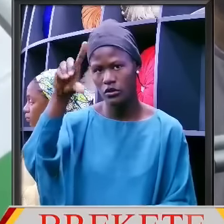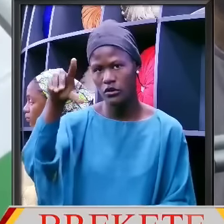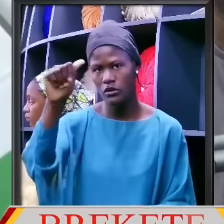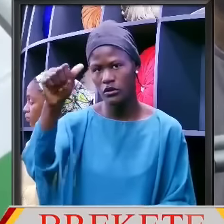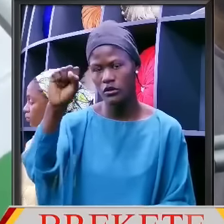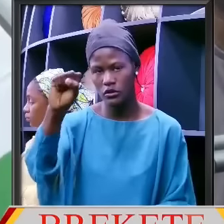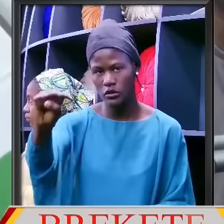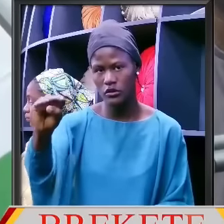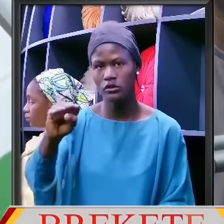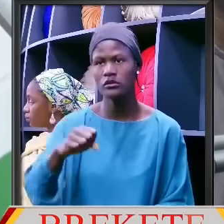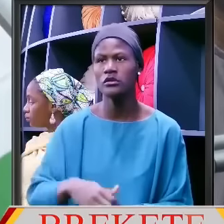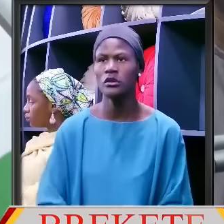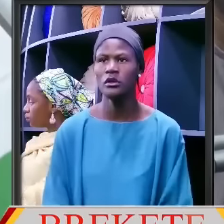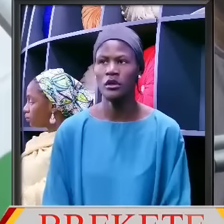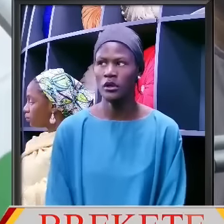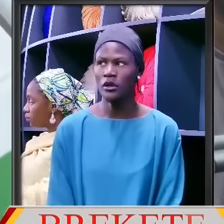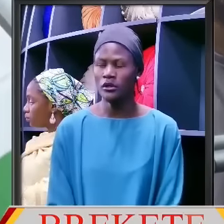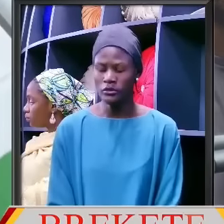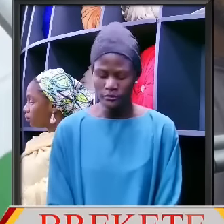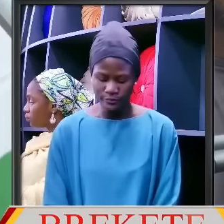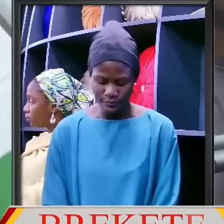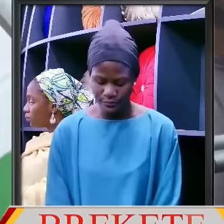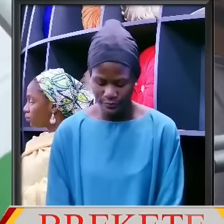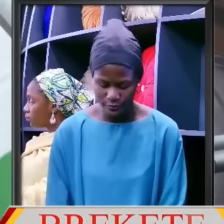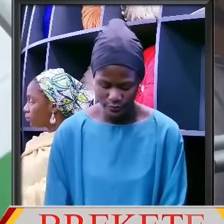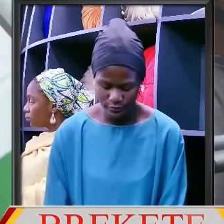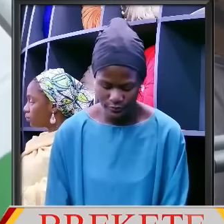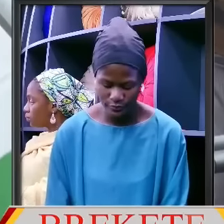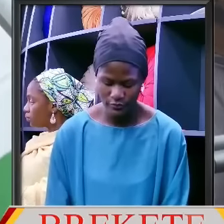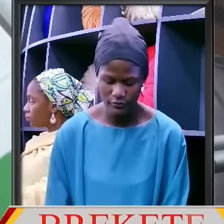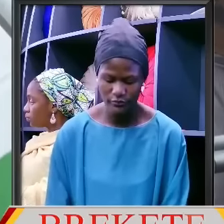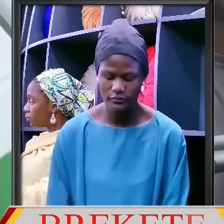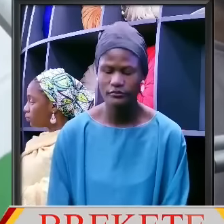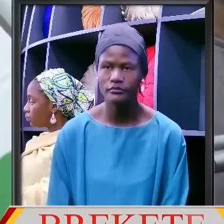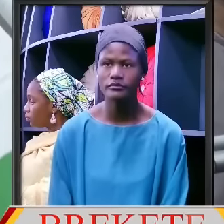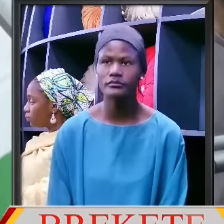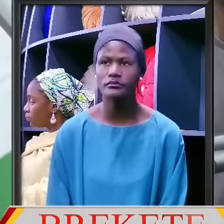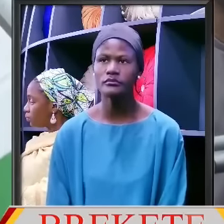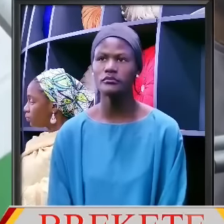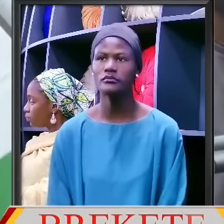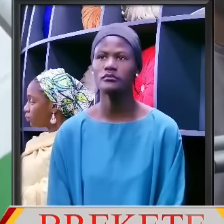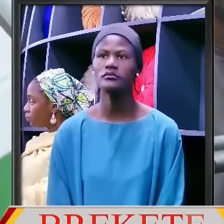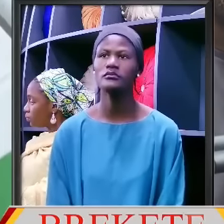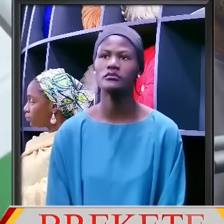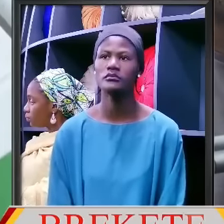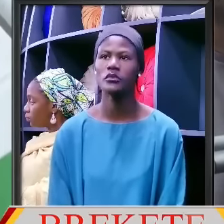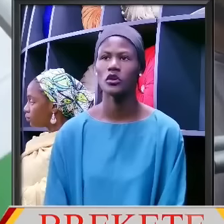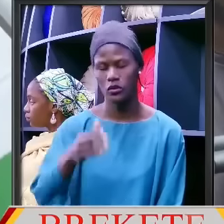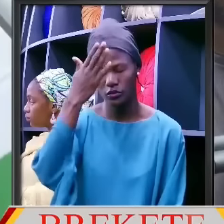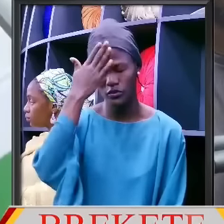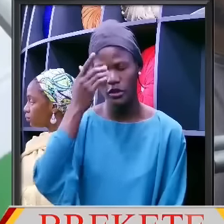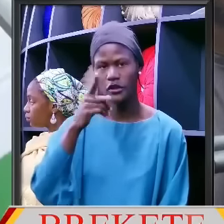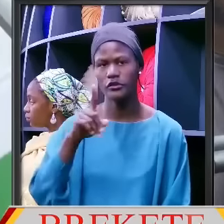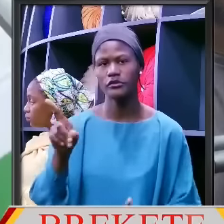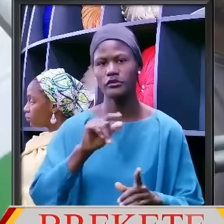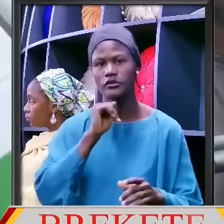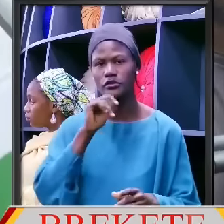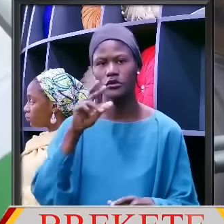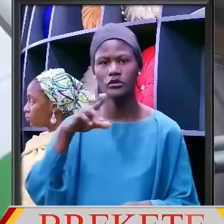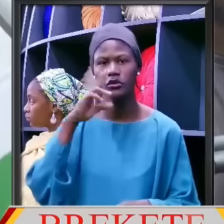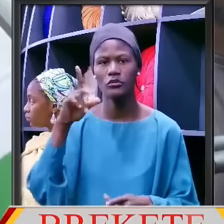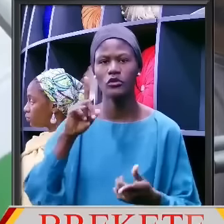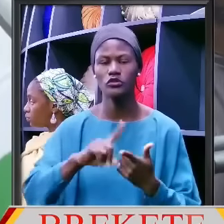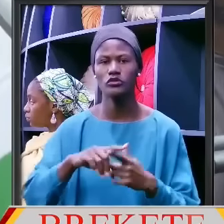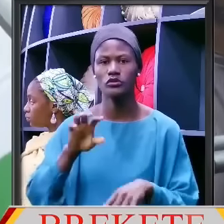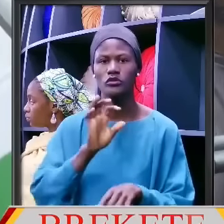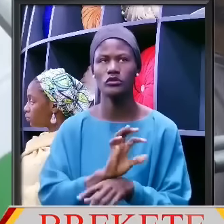Peter watching Emere Elias Ezubo. I didn't hear from him anymore up to this time. Why you not report to the church?